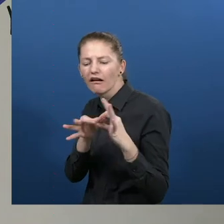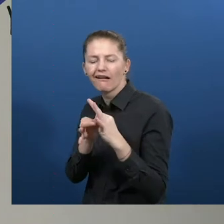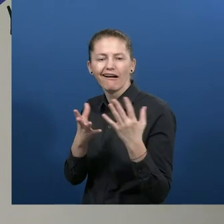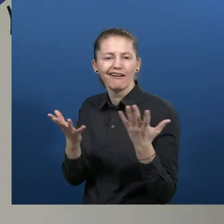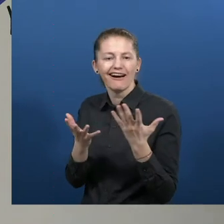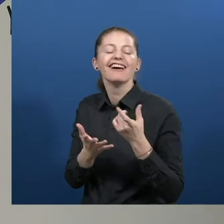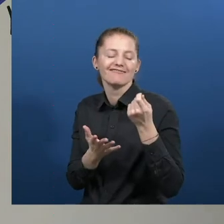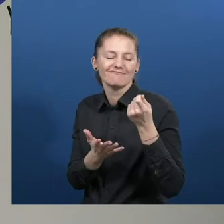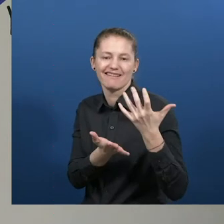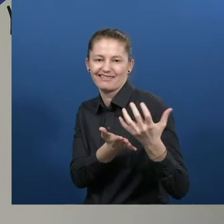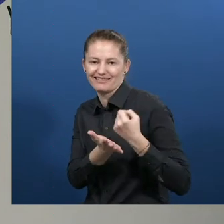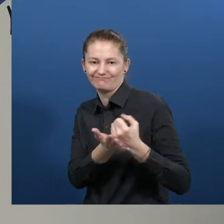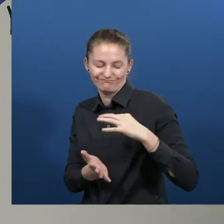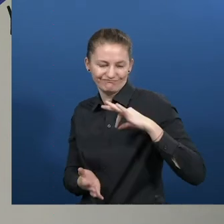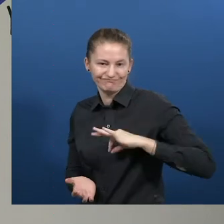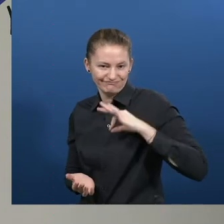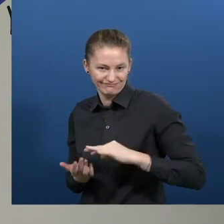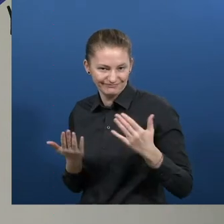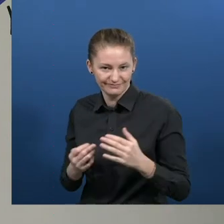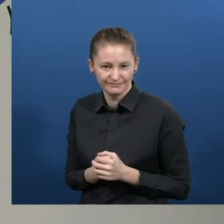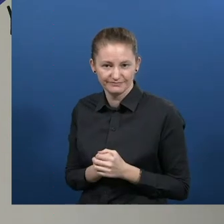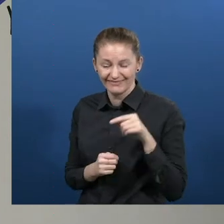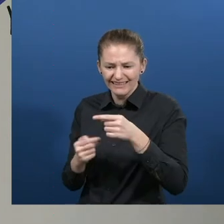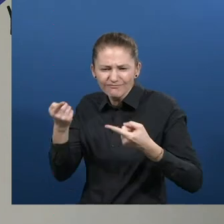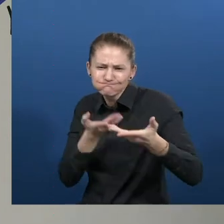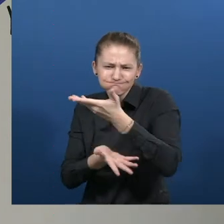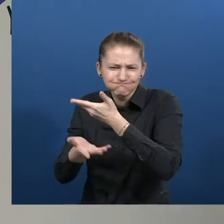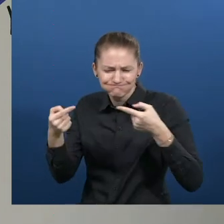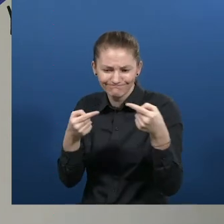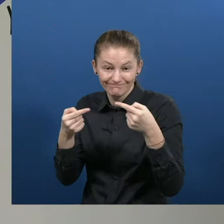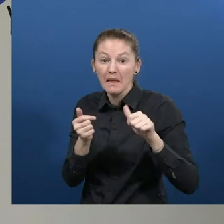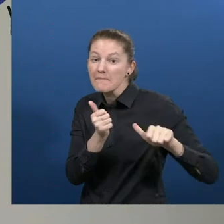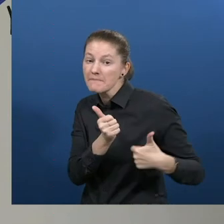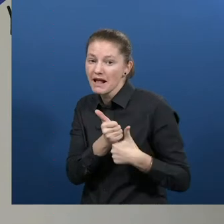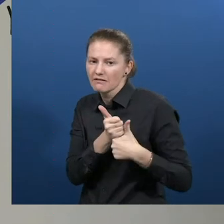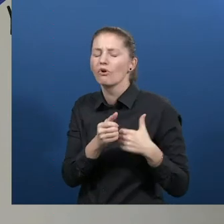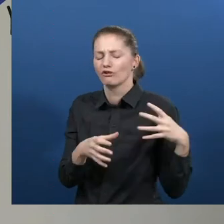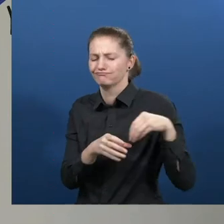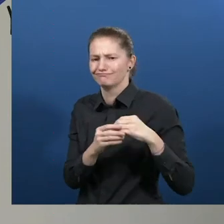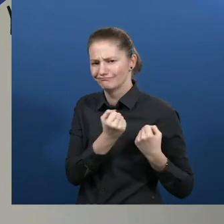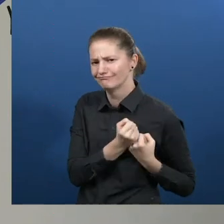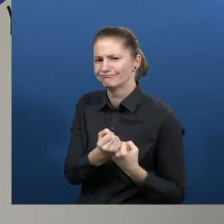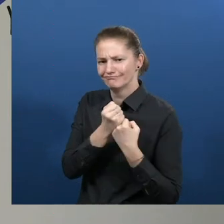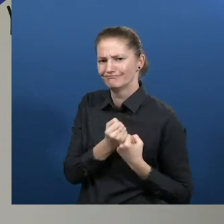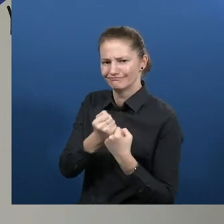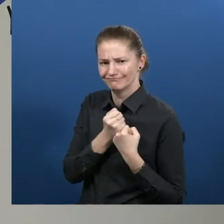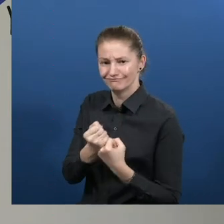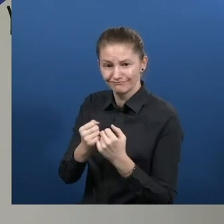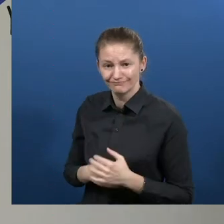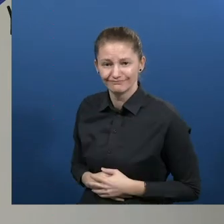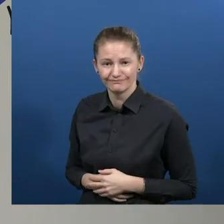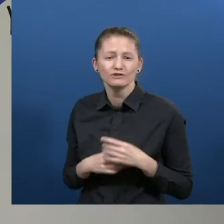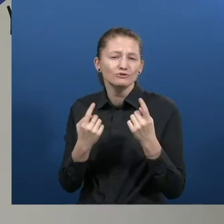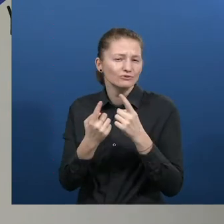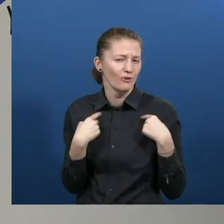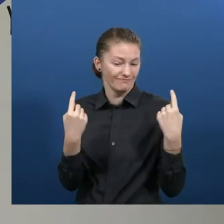thinking. Mentors too have been very involved in the discussion. We do think the Smart Inclusion Center,